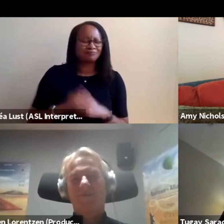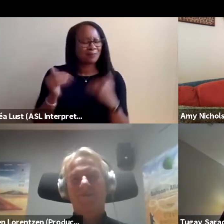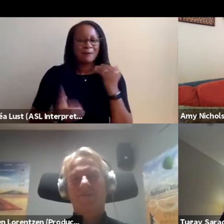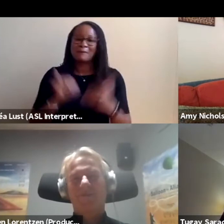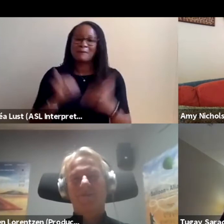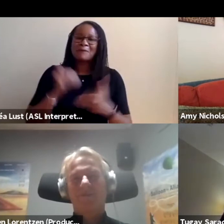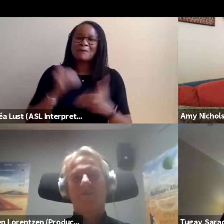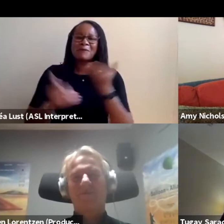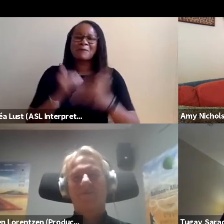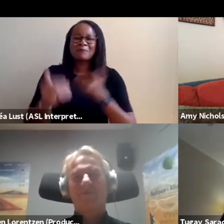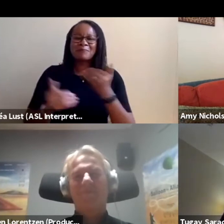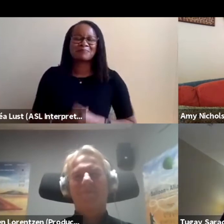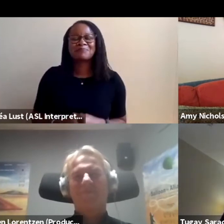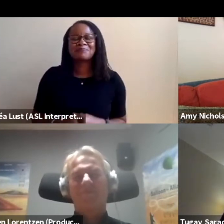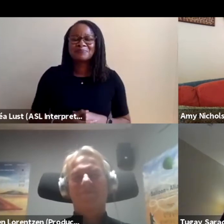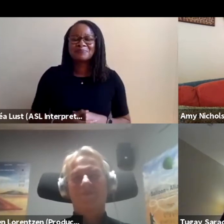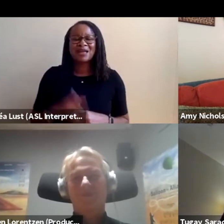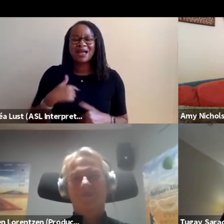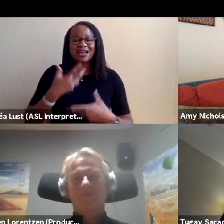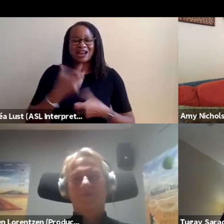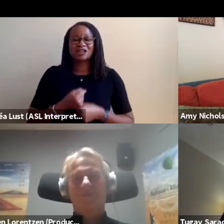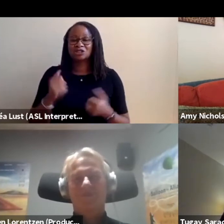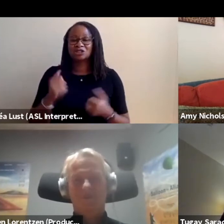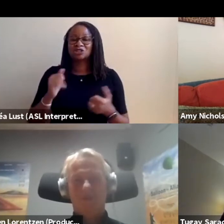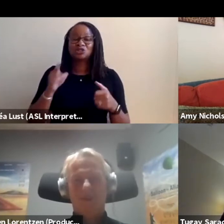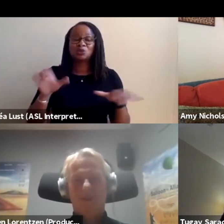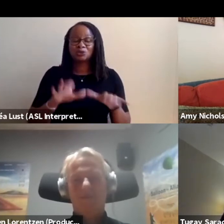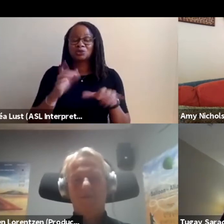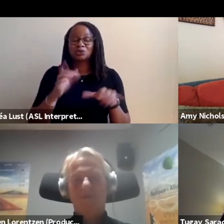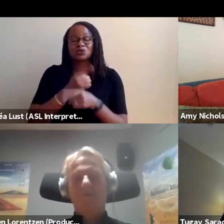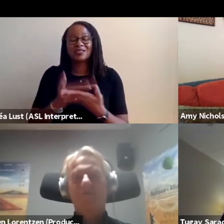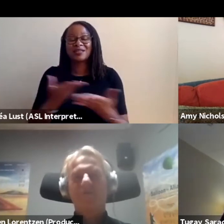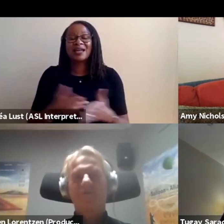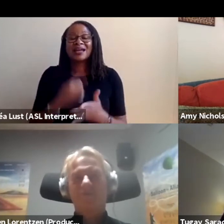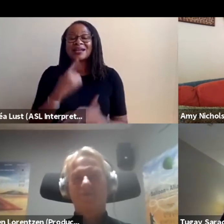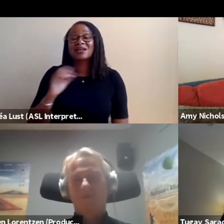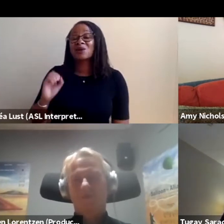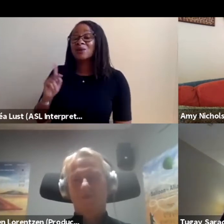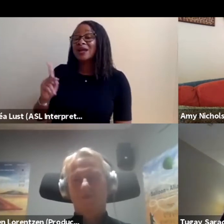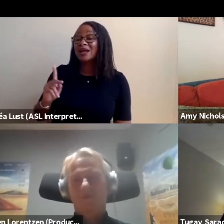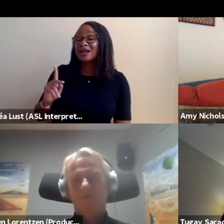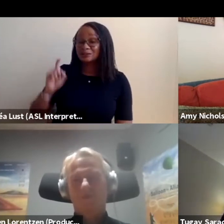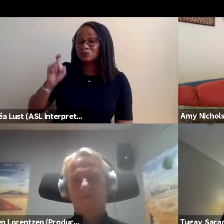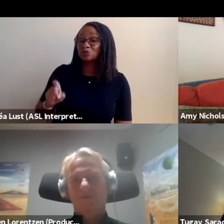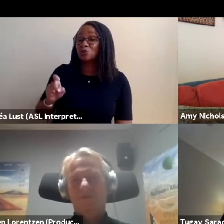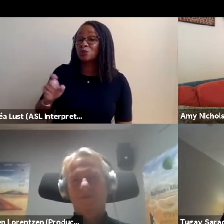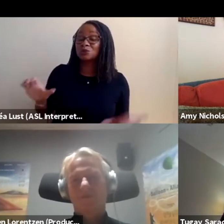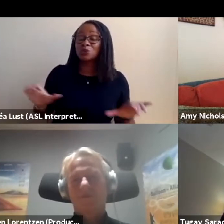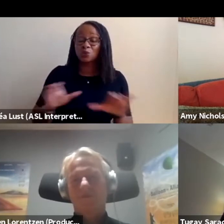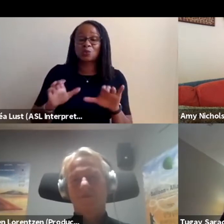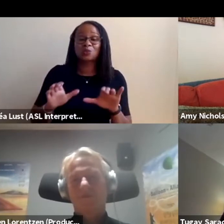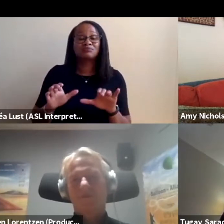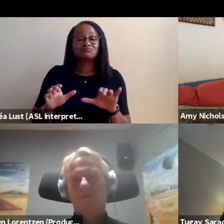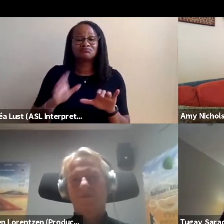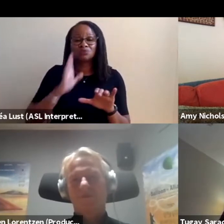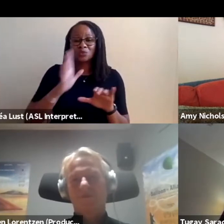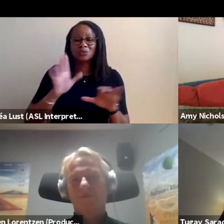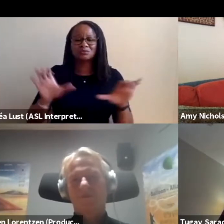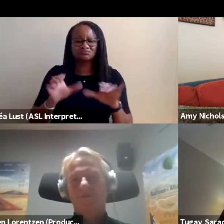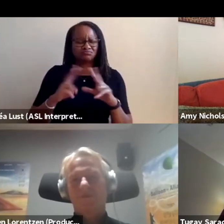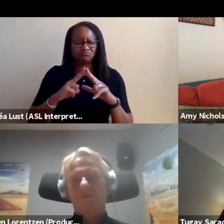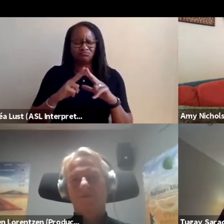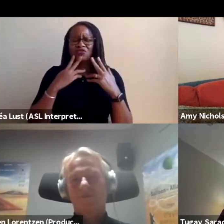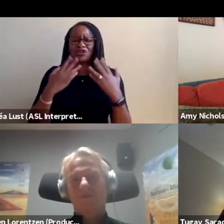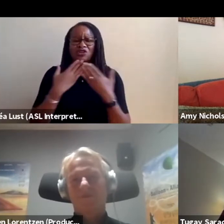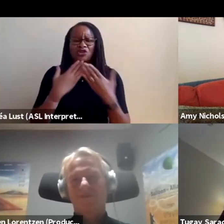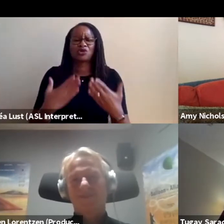her go. And I trust her. And I said, okay, I'm sure she will do very good work. And so I followed